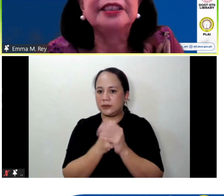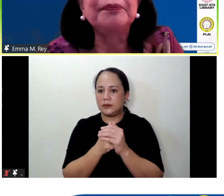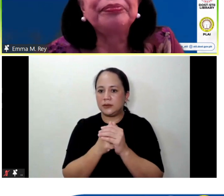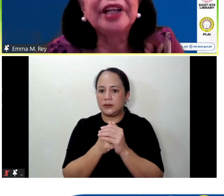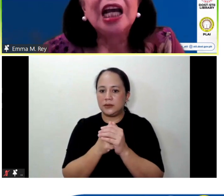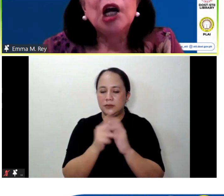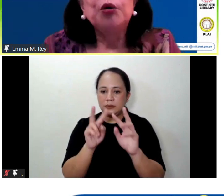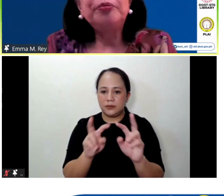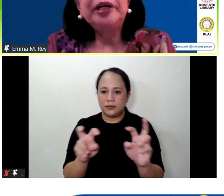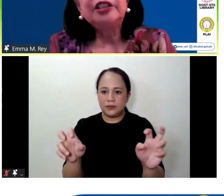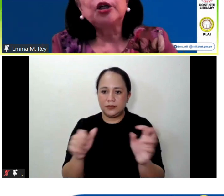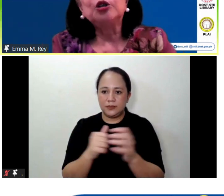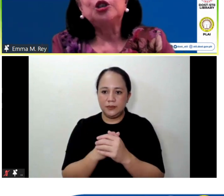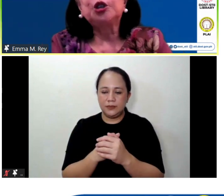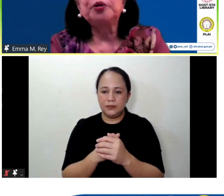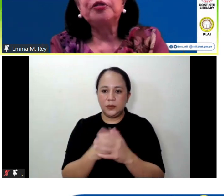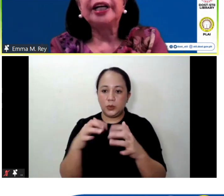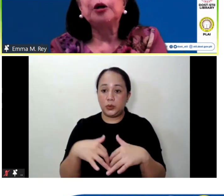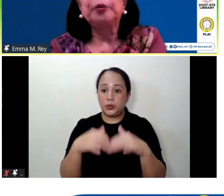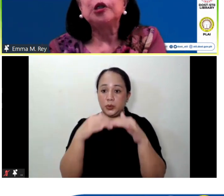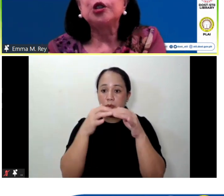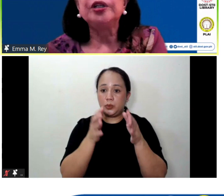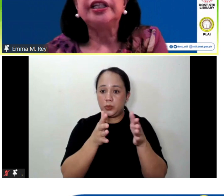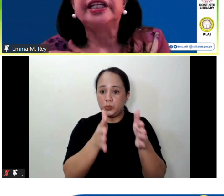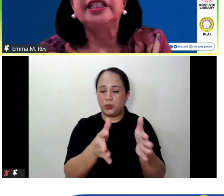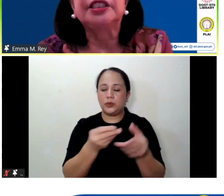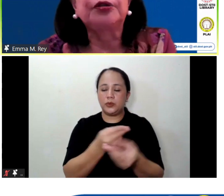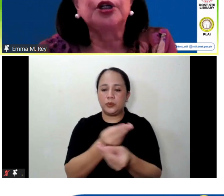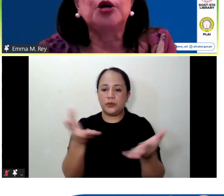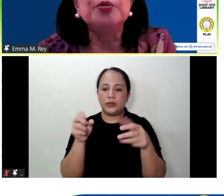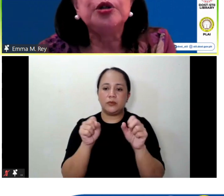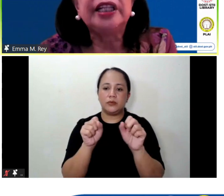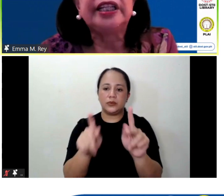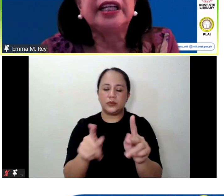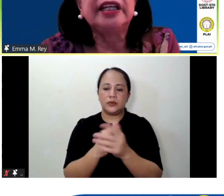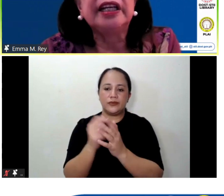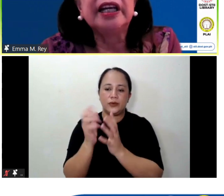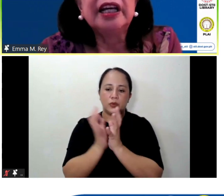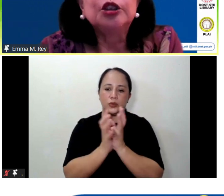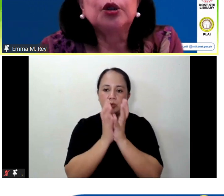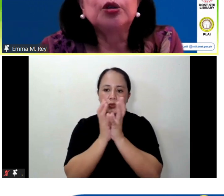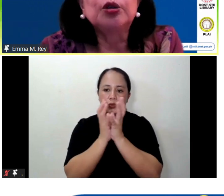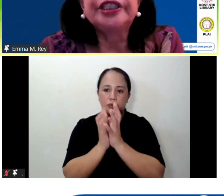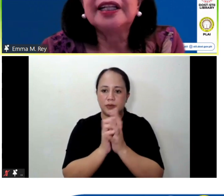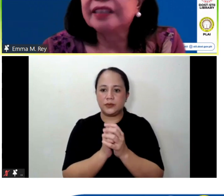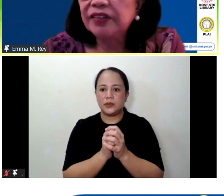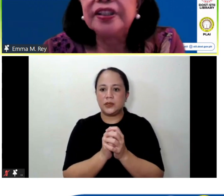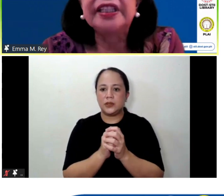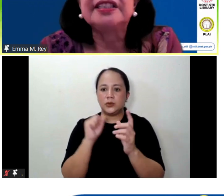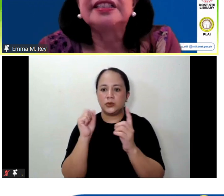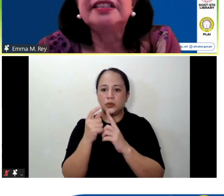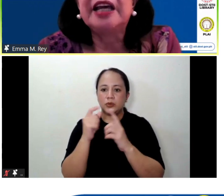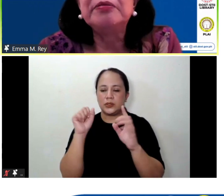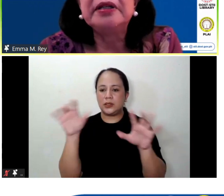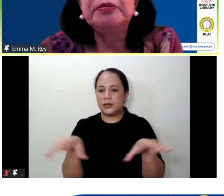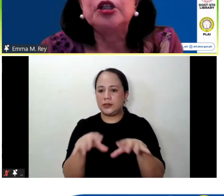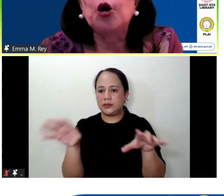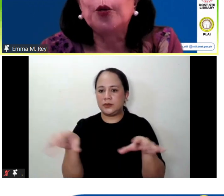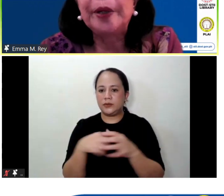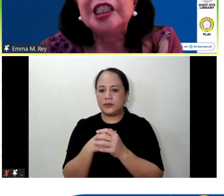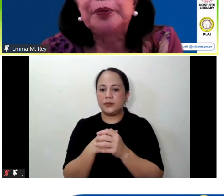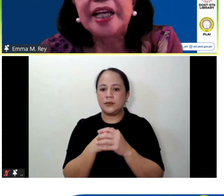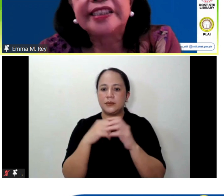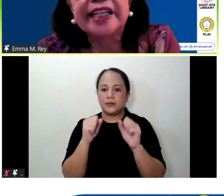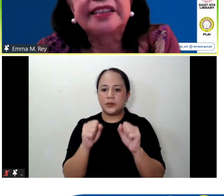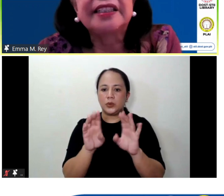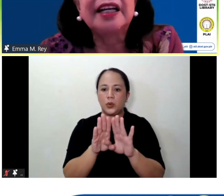research. We build roads to provide opportunities for community social activities. They may be